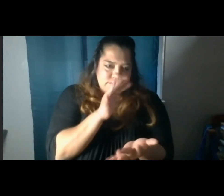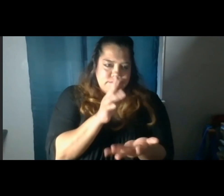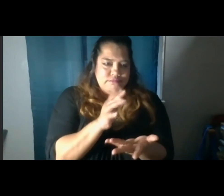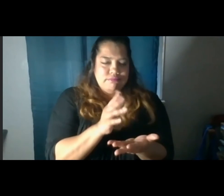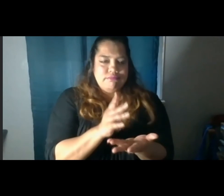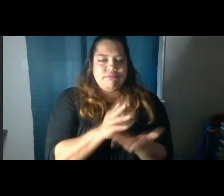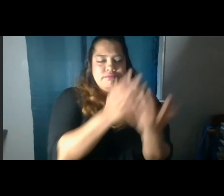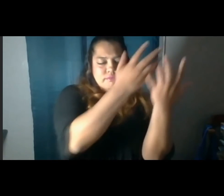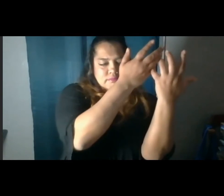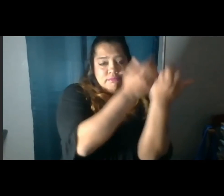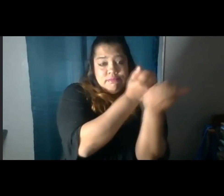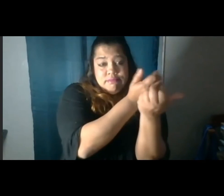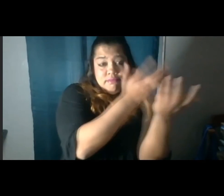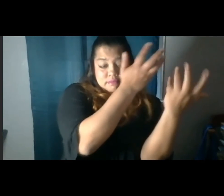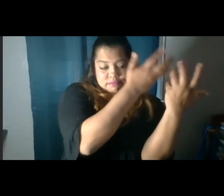go.